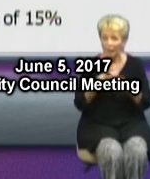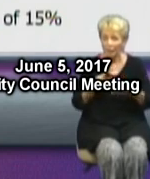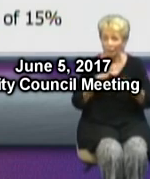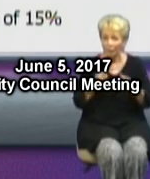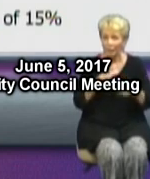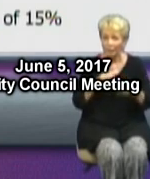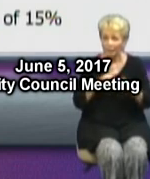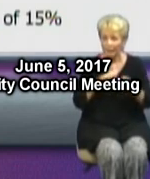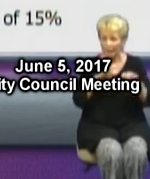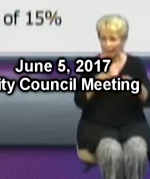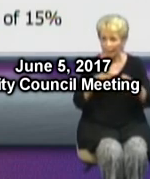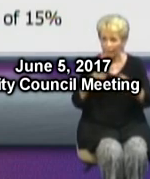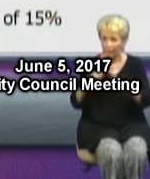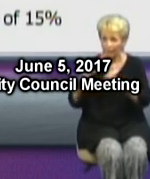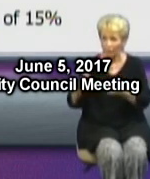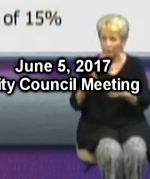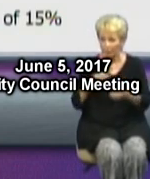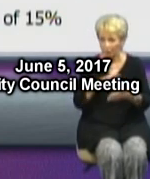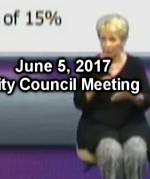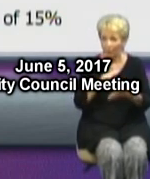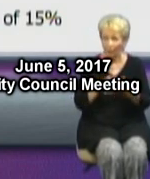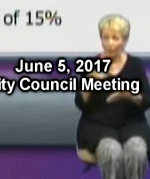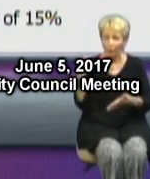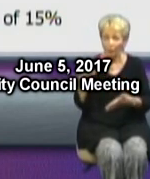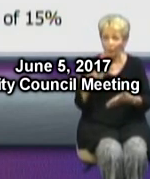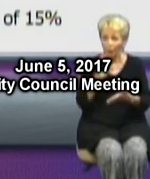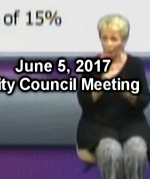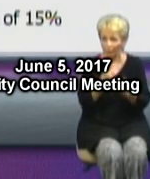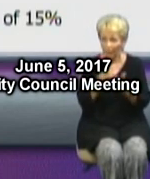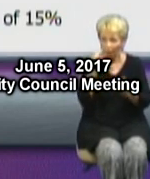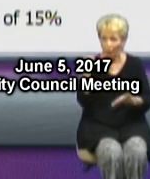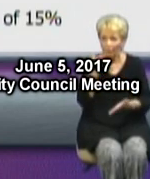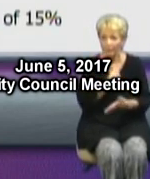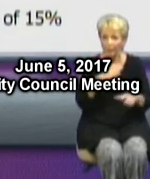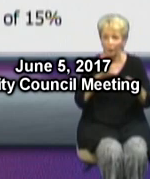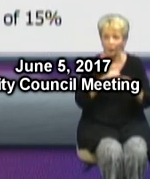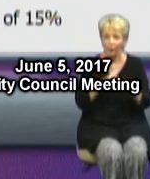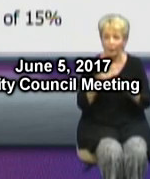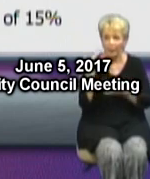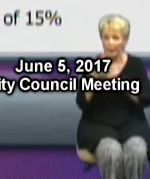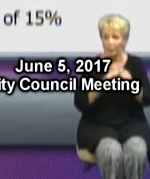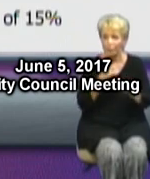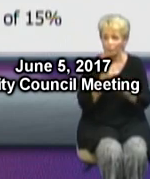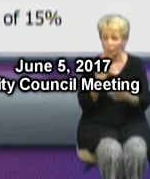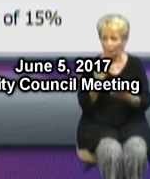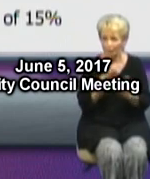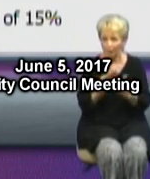and classification study that you approved for us to have done in last year's budget.